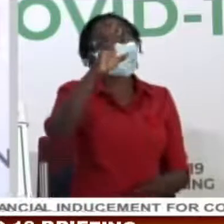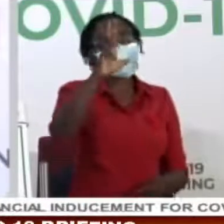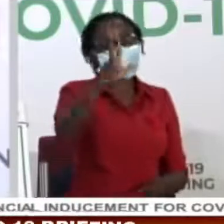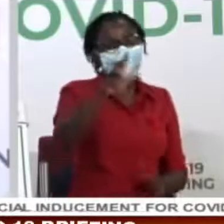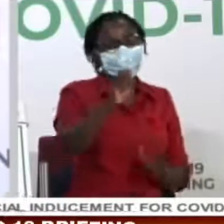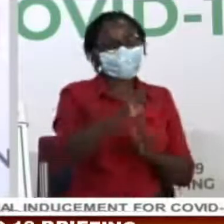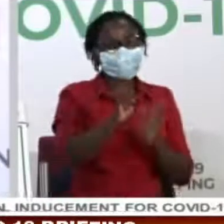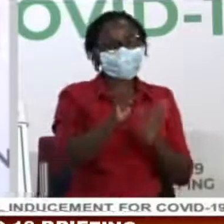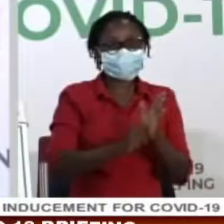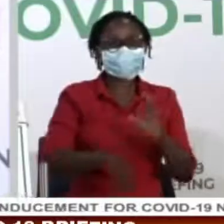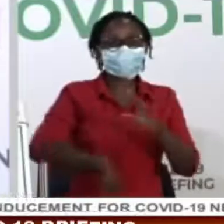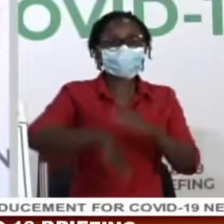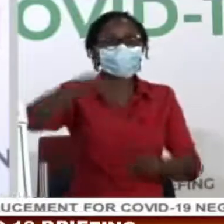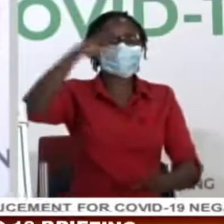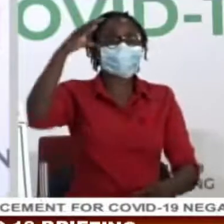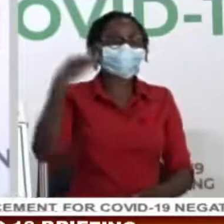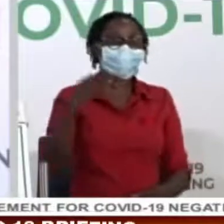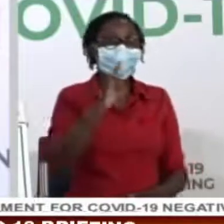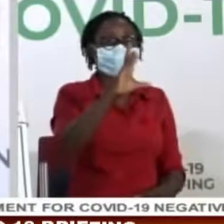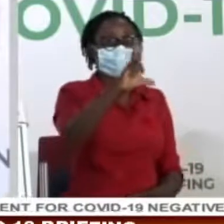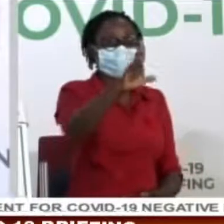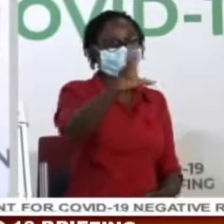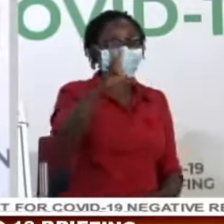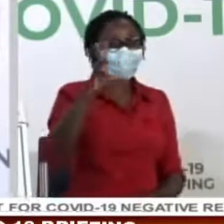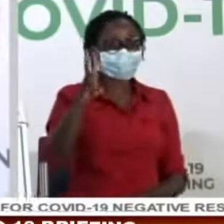plus 1, that's FCT.